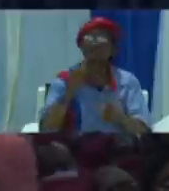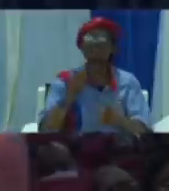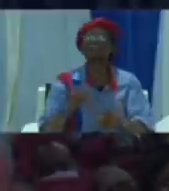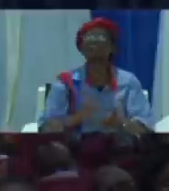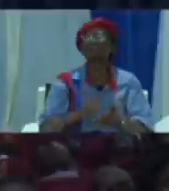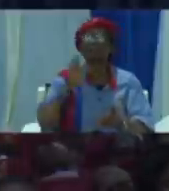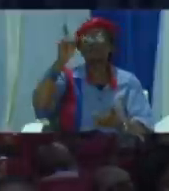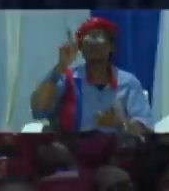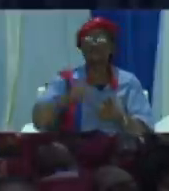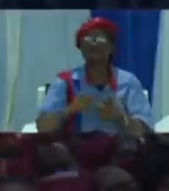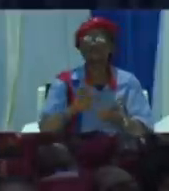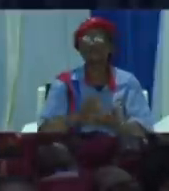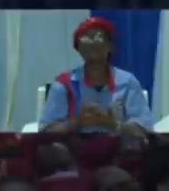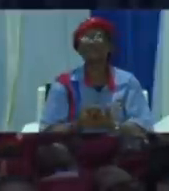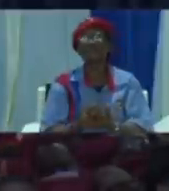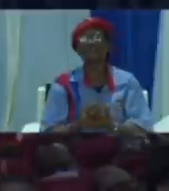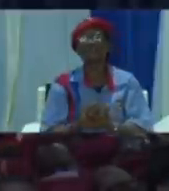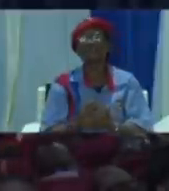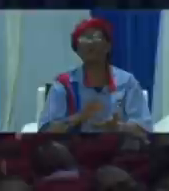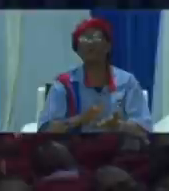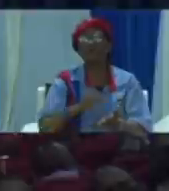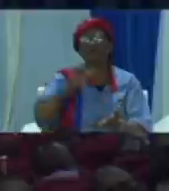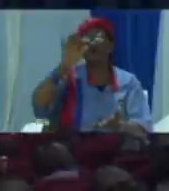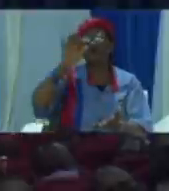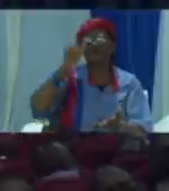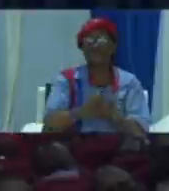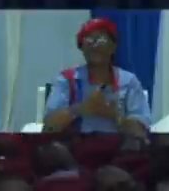Amen. Iṣẹ́ ìránṣẹ́ rẹ yóò lọ láti inú ògo dé inú ògo.